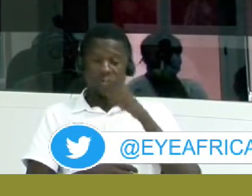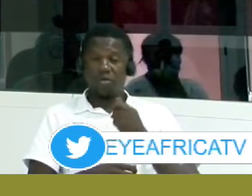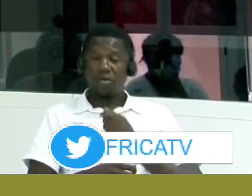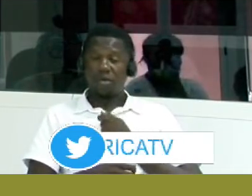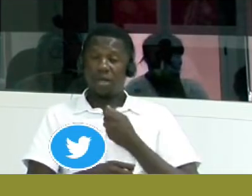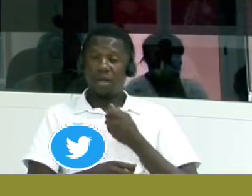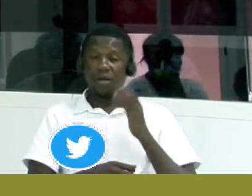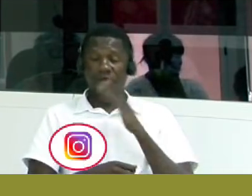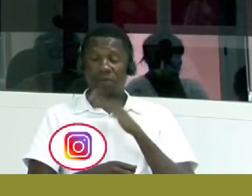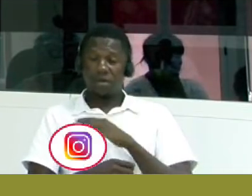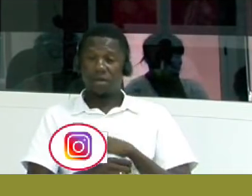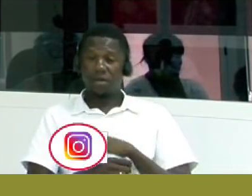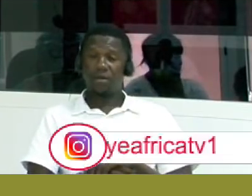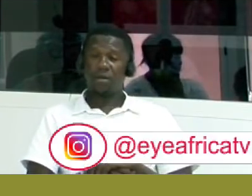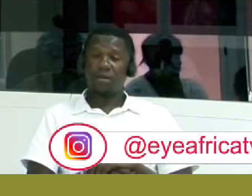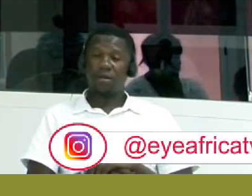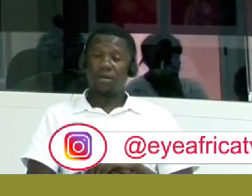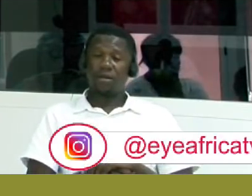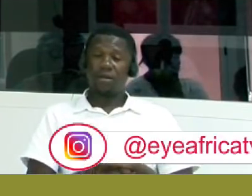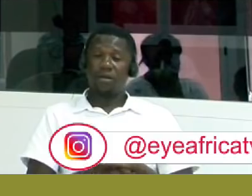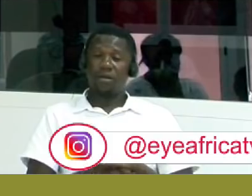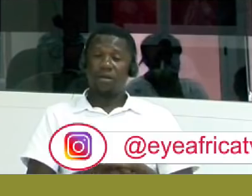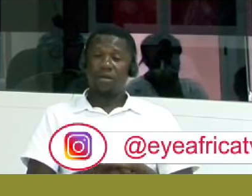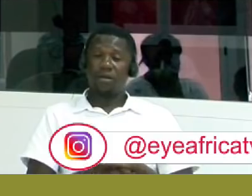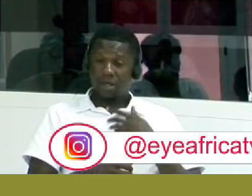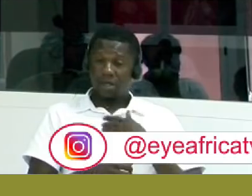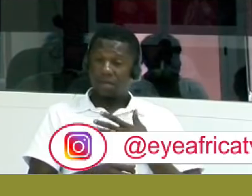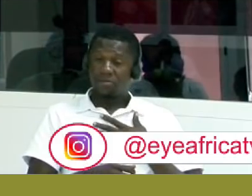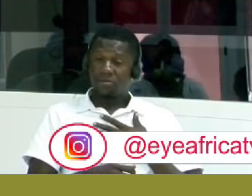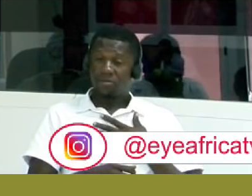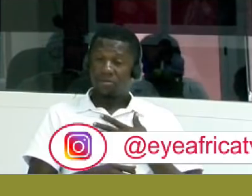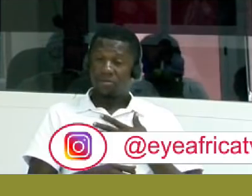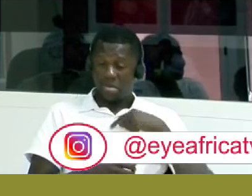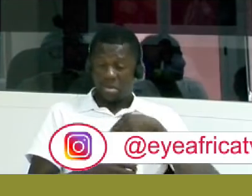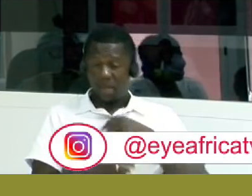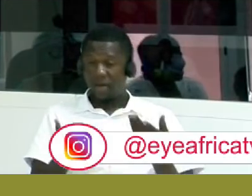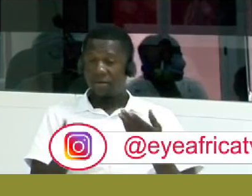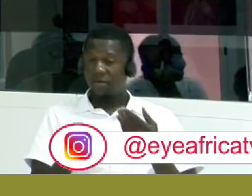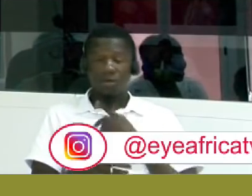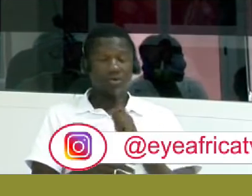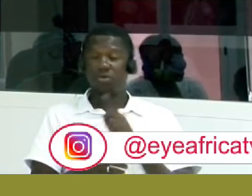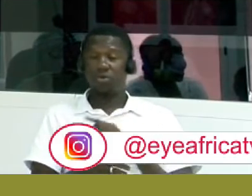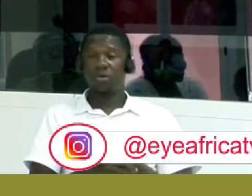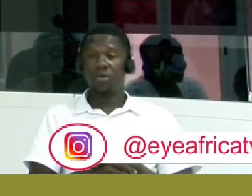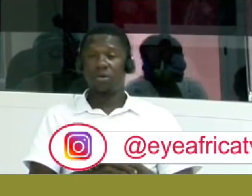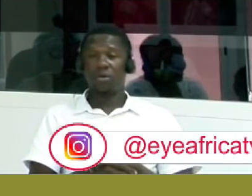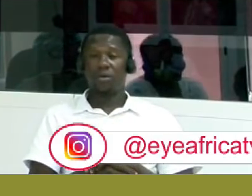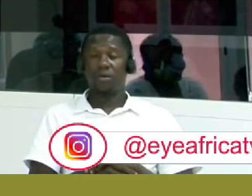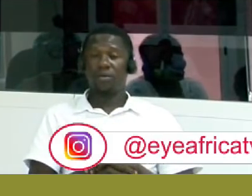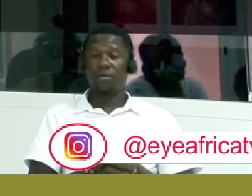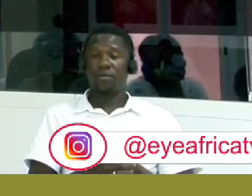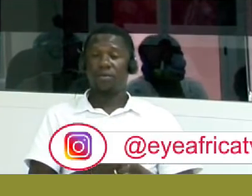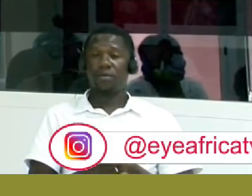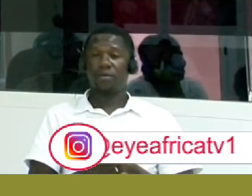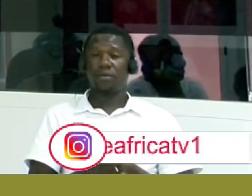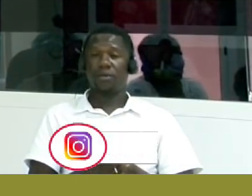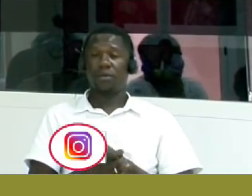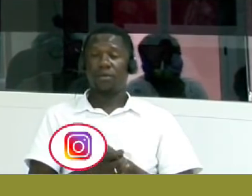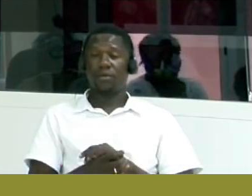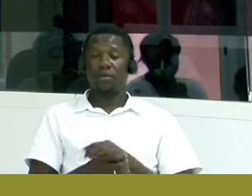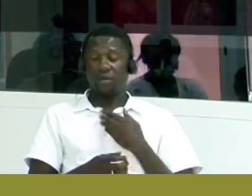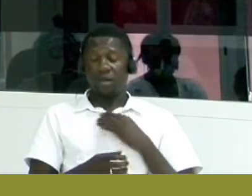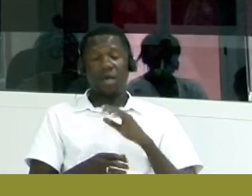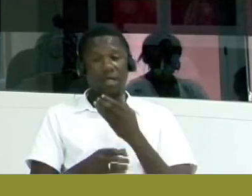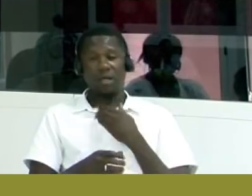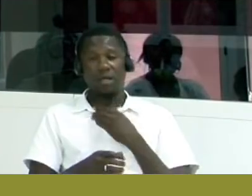thinks that me, I'm a coward, you are making yourself a fool. Me, I'm not a coward. I am not a coward, underline. I can avoid